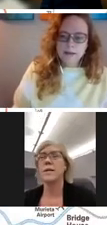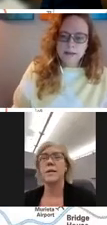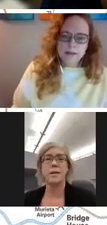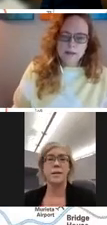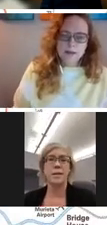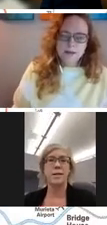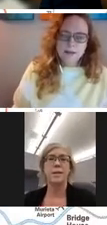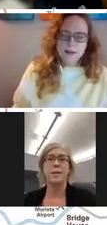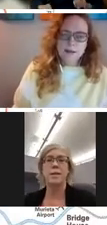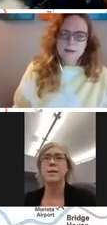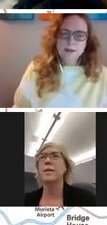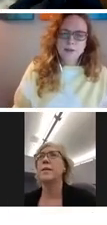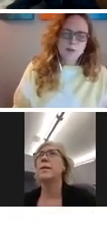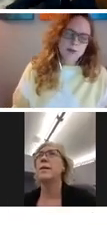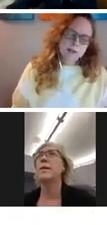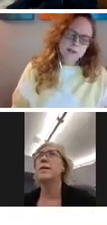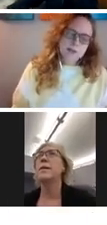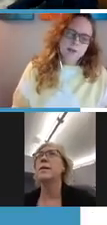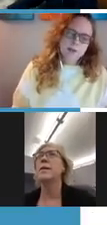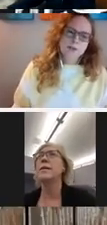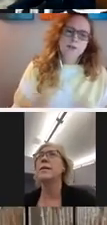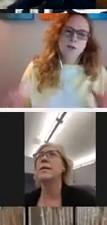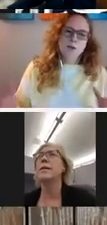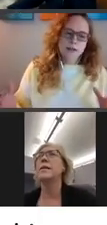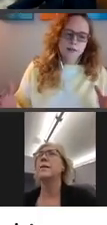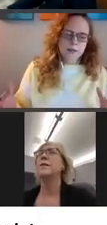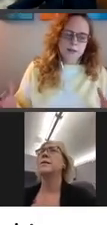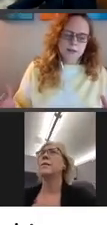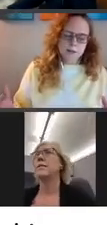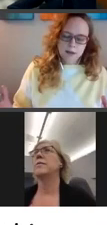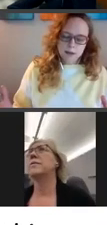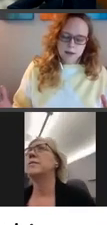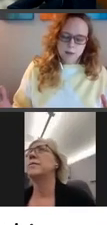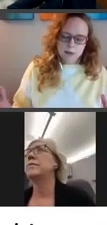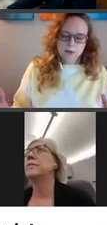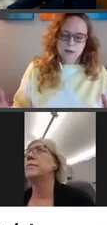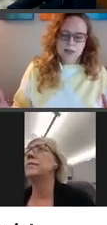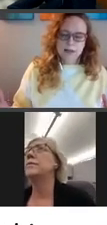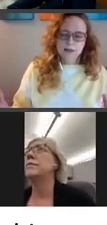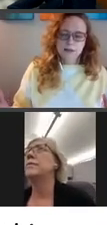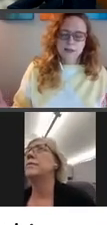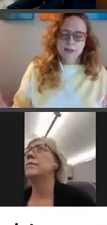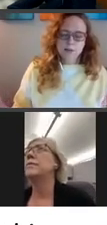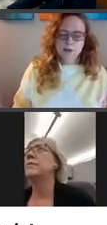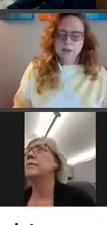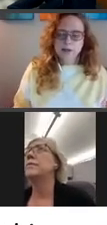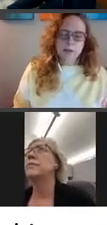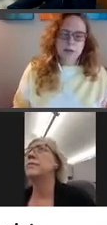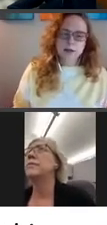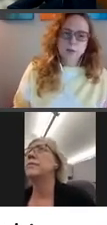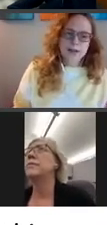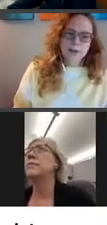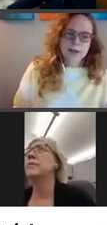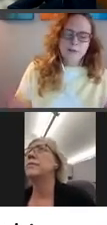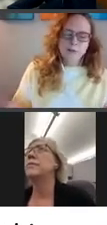Yeah, I think it did. Honestly, I think it's really important to hear the story so that we understand. I mean, this work is